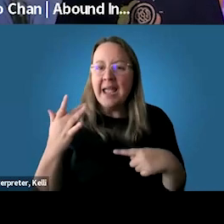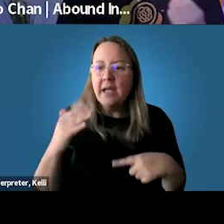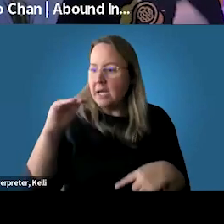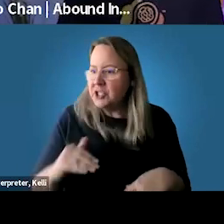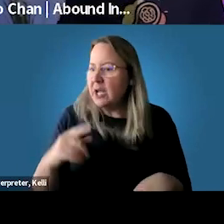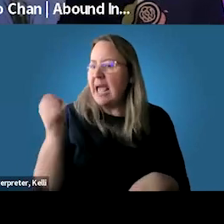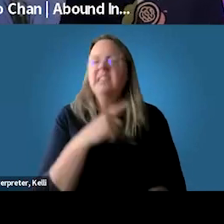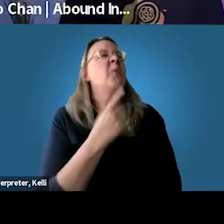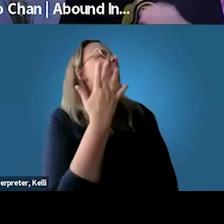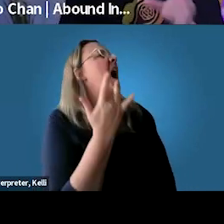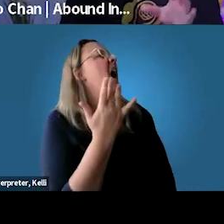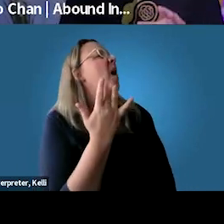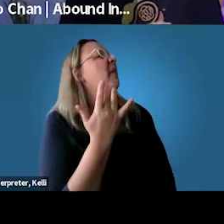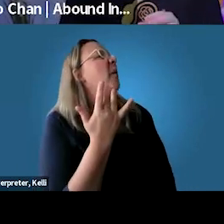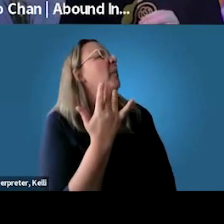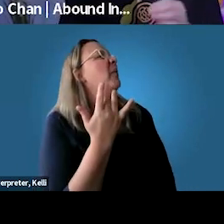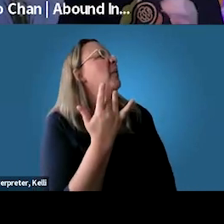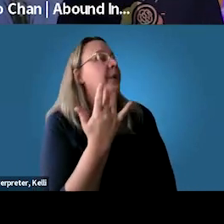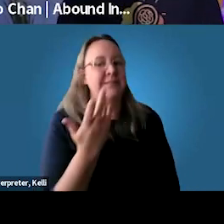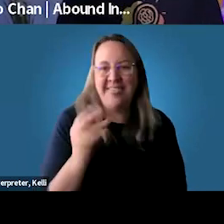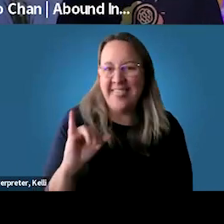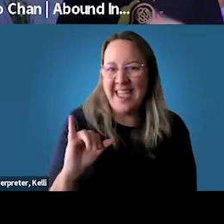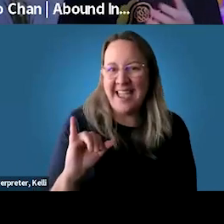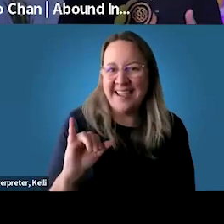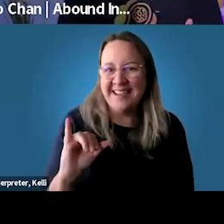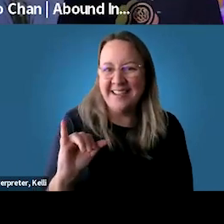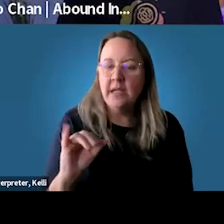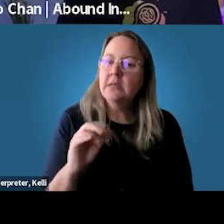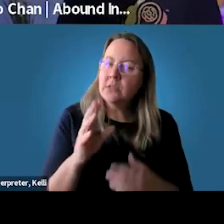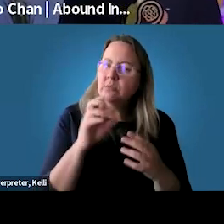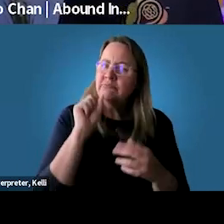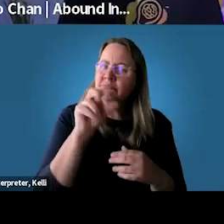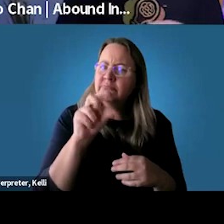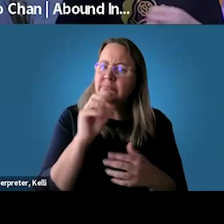Why? Children love asking this question. So I want to share with you a few statistics about children.